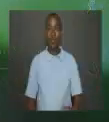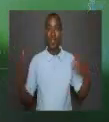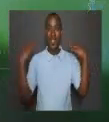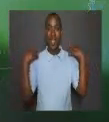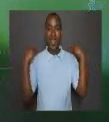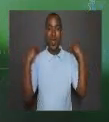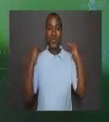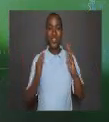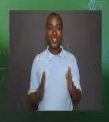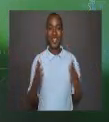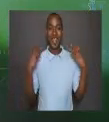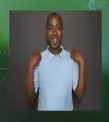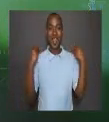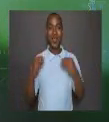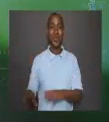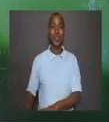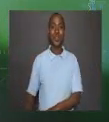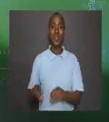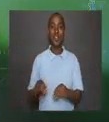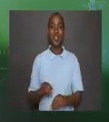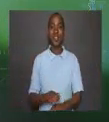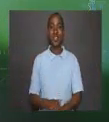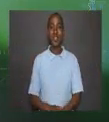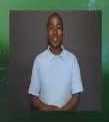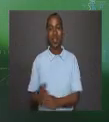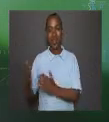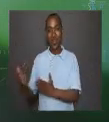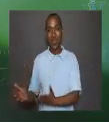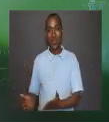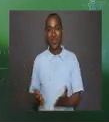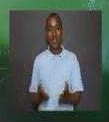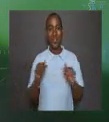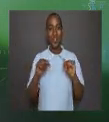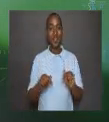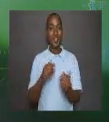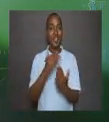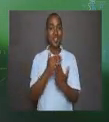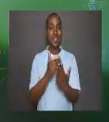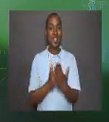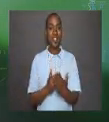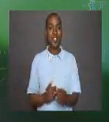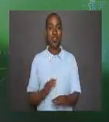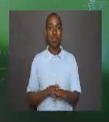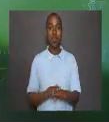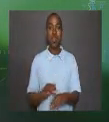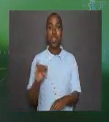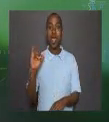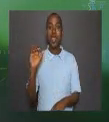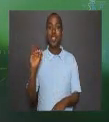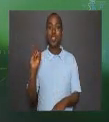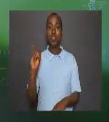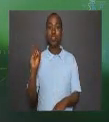Hello, teacher. Hello, students. Welcome to today's lesson on